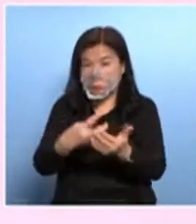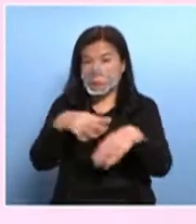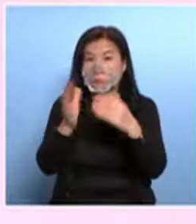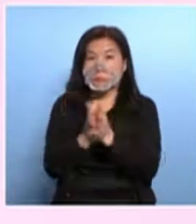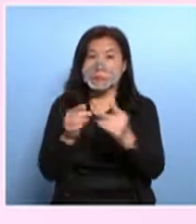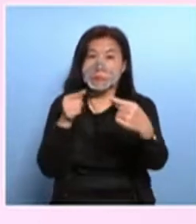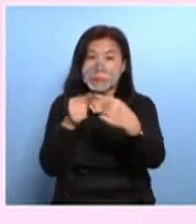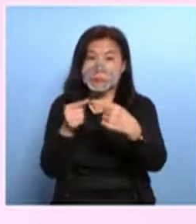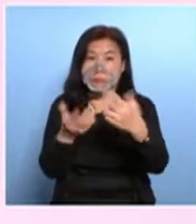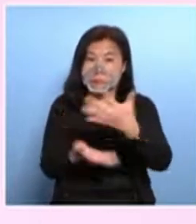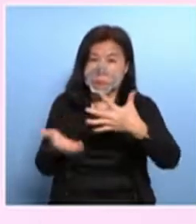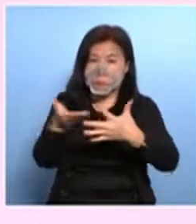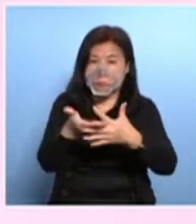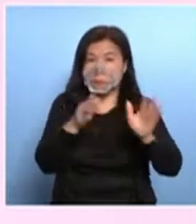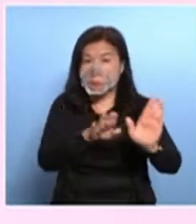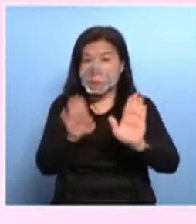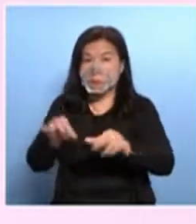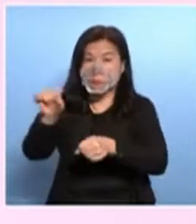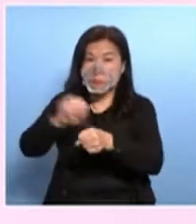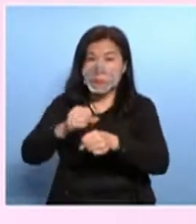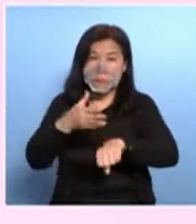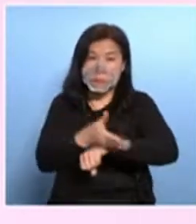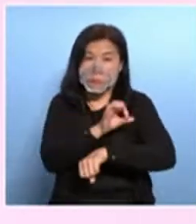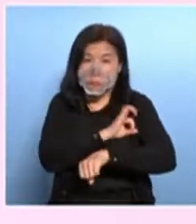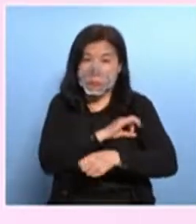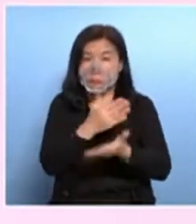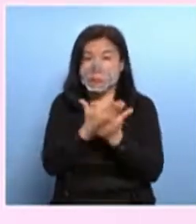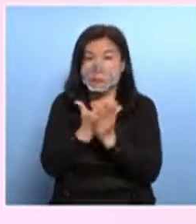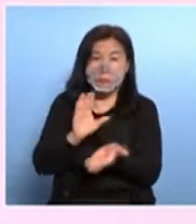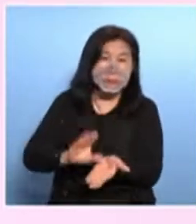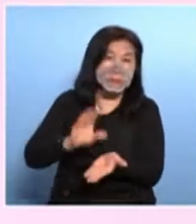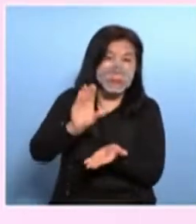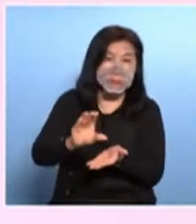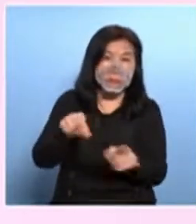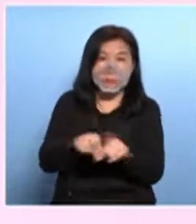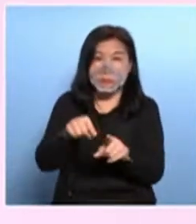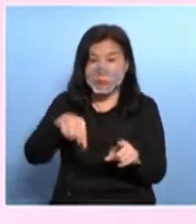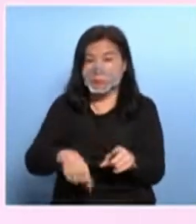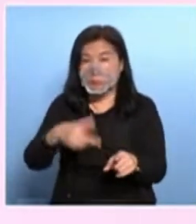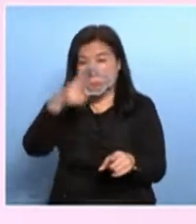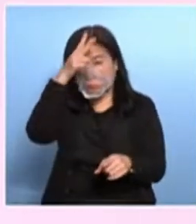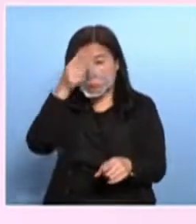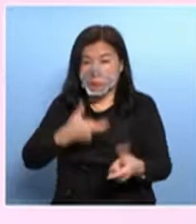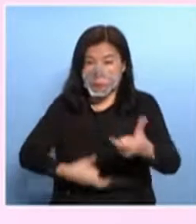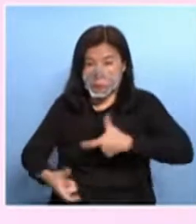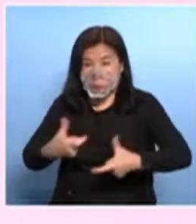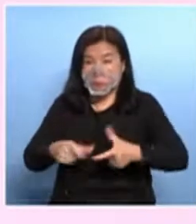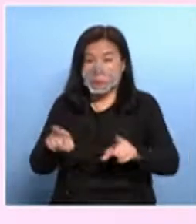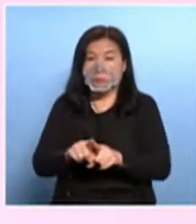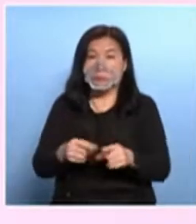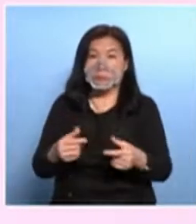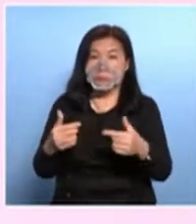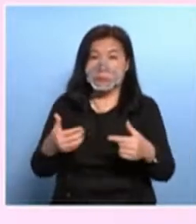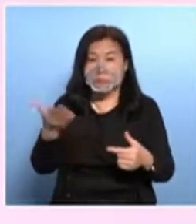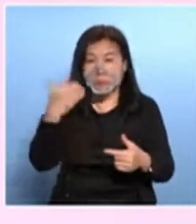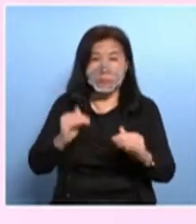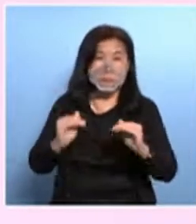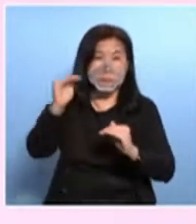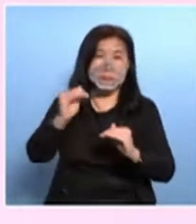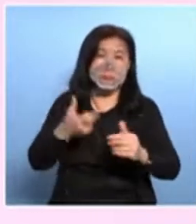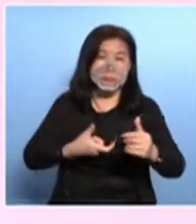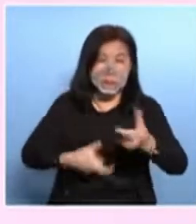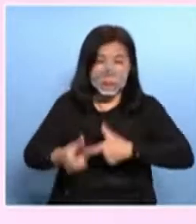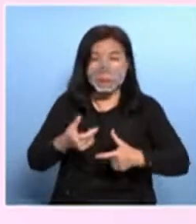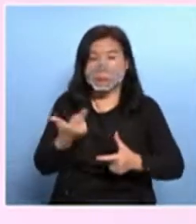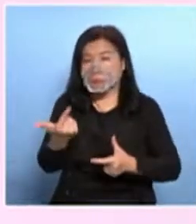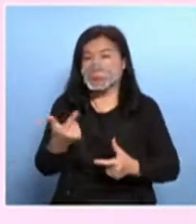people's livelihood. On the other hand, owing to the implementation of various policy objectives, enhancement of services, and an increase in investments in various areas